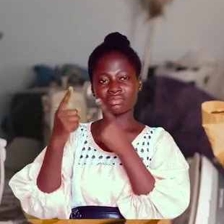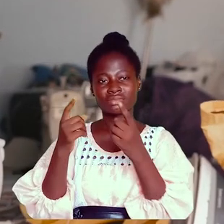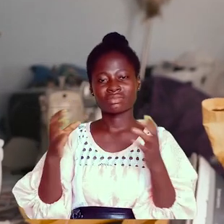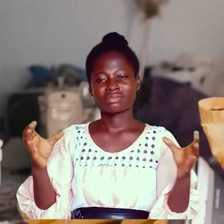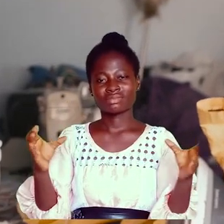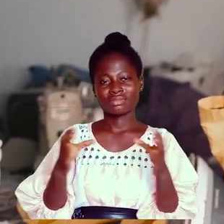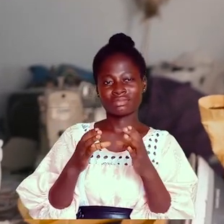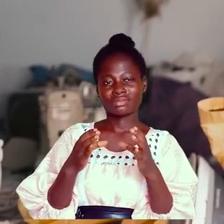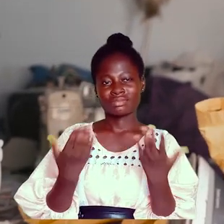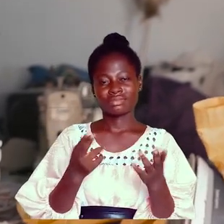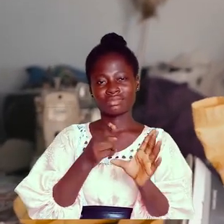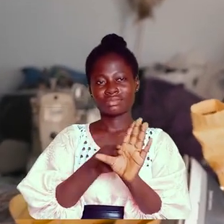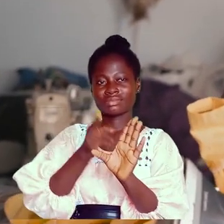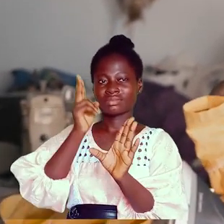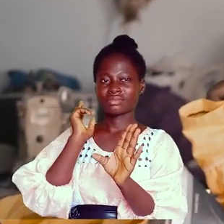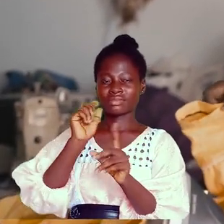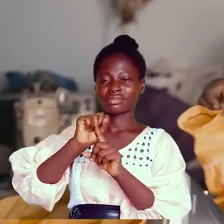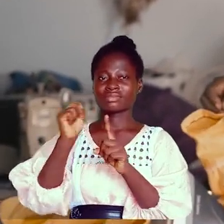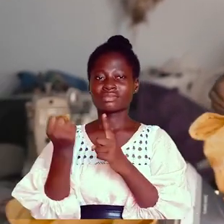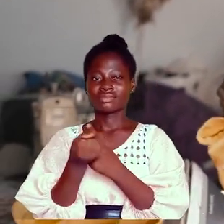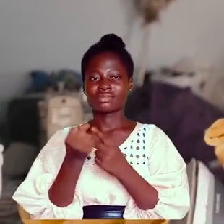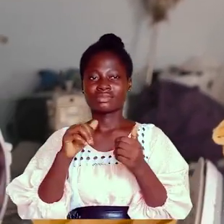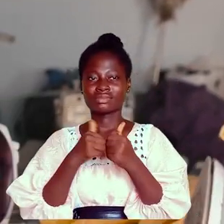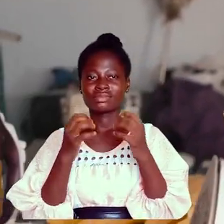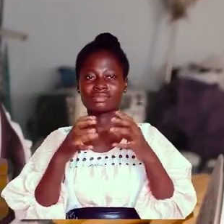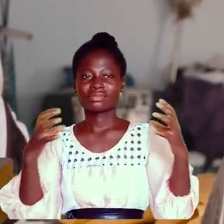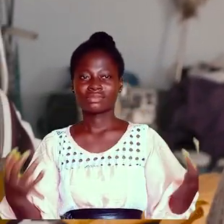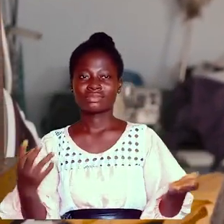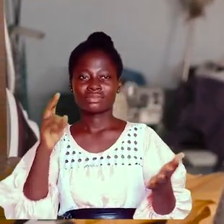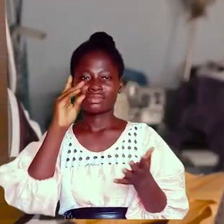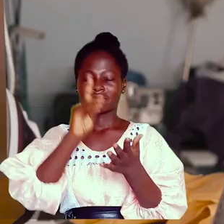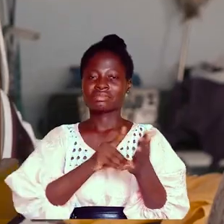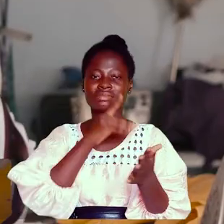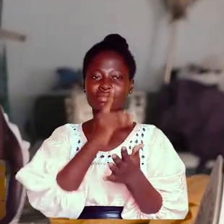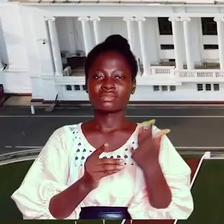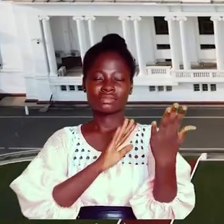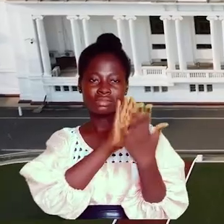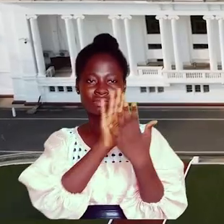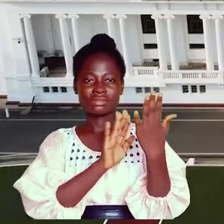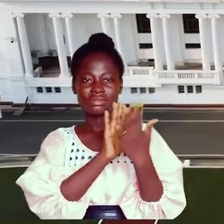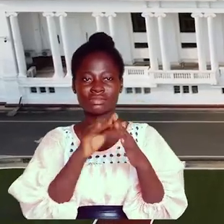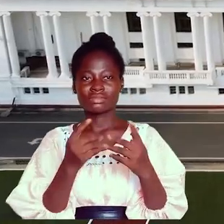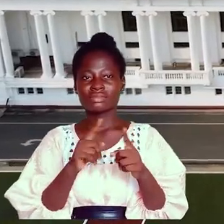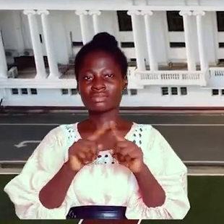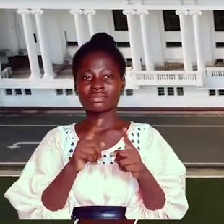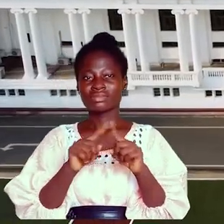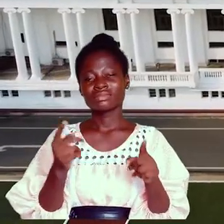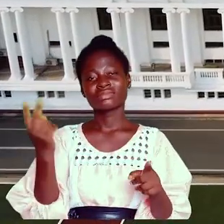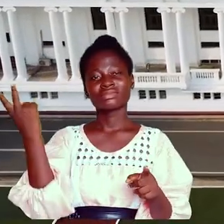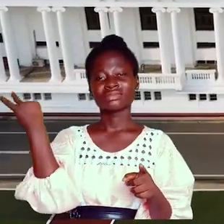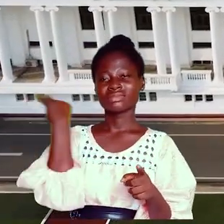they are marginalized and excluded from society and how much discrimination they face. However,